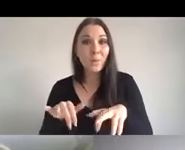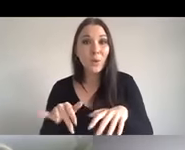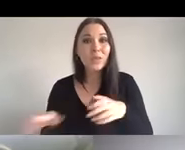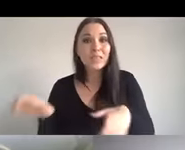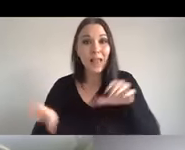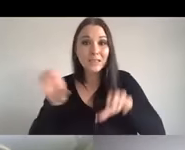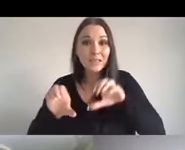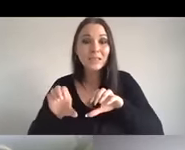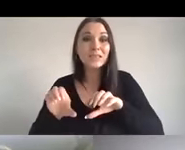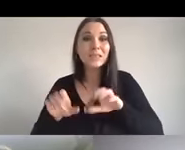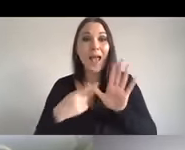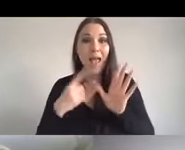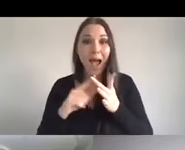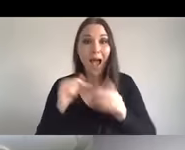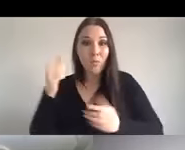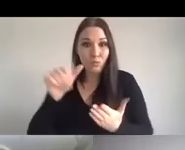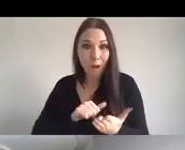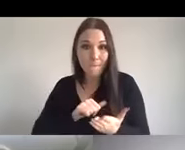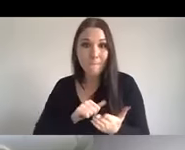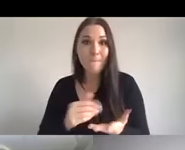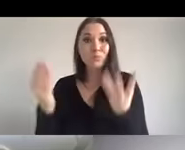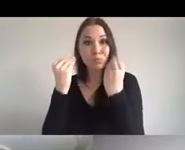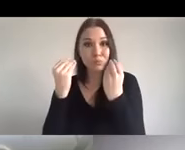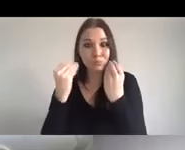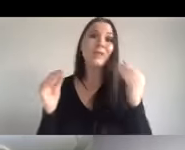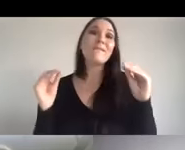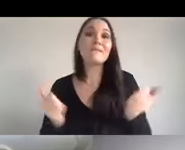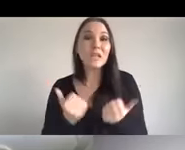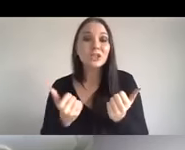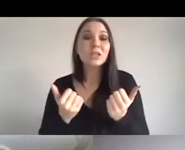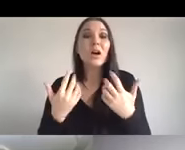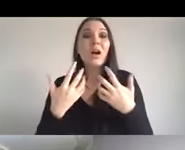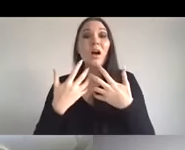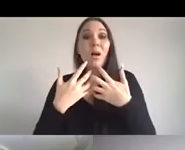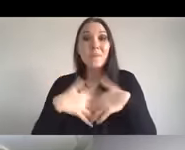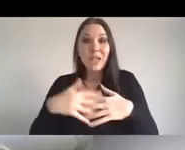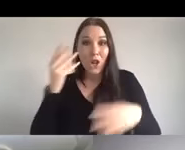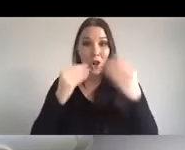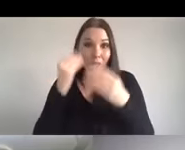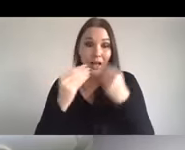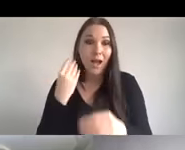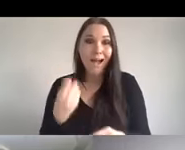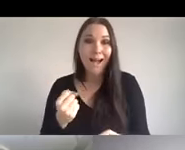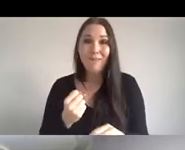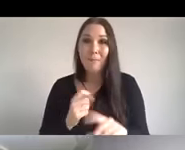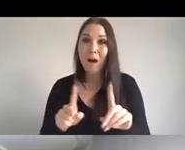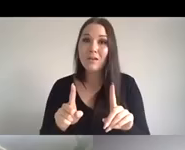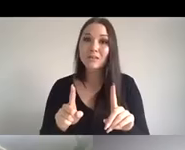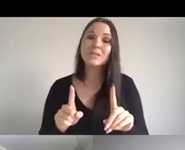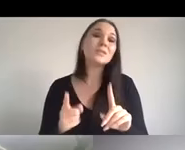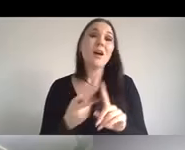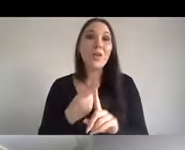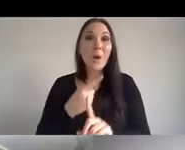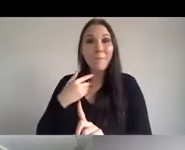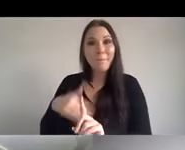who come out of the AI programs, they're really good with the machine learning, but they don't necessarily have, like, let's say, the DevOps or the